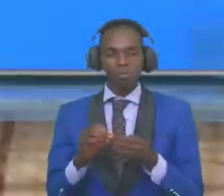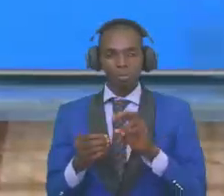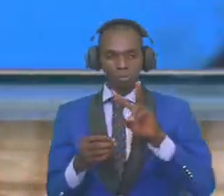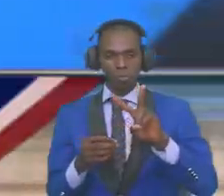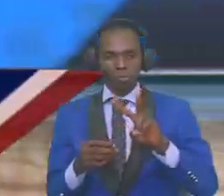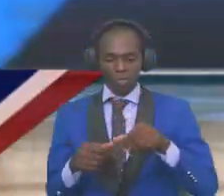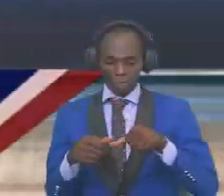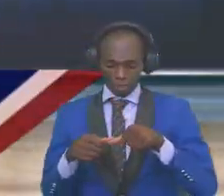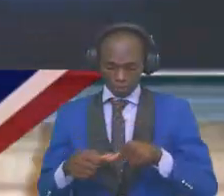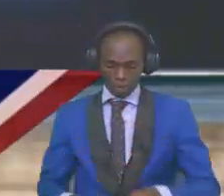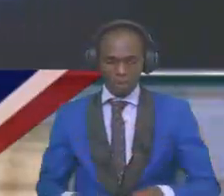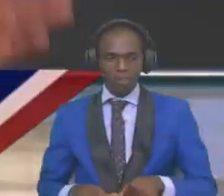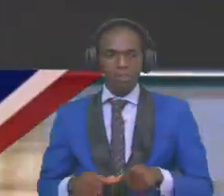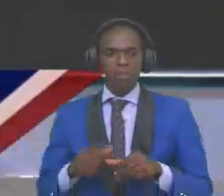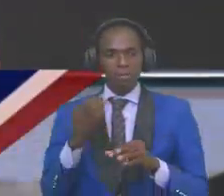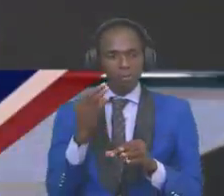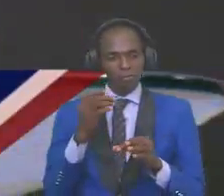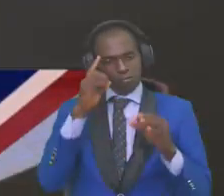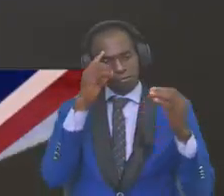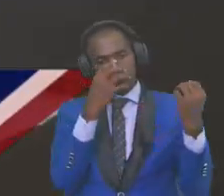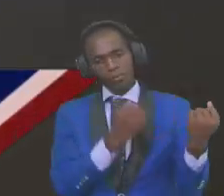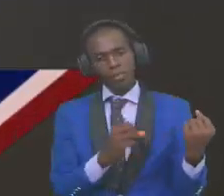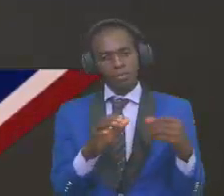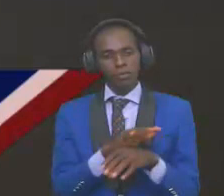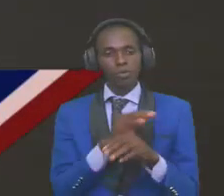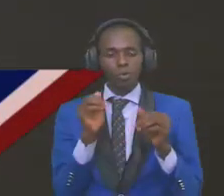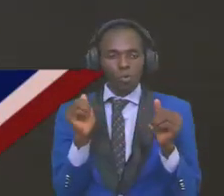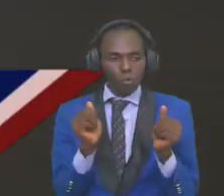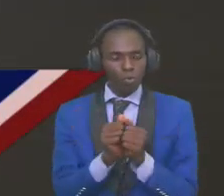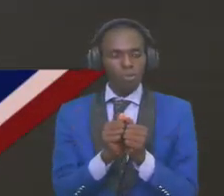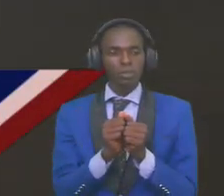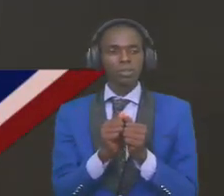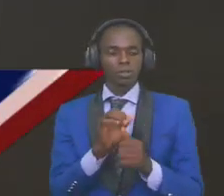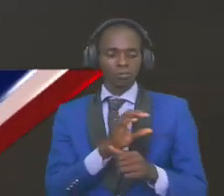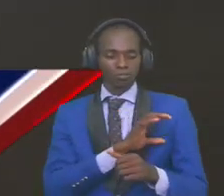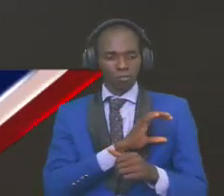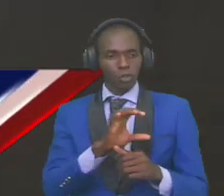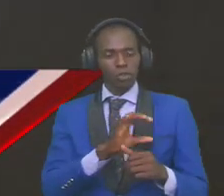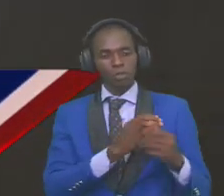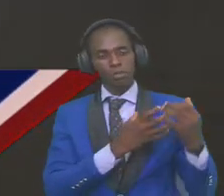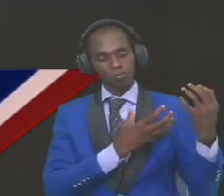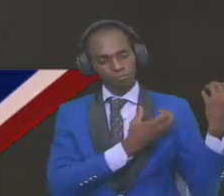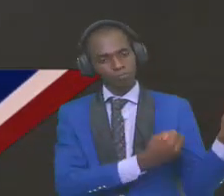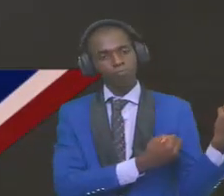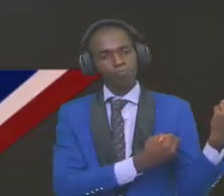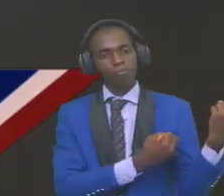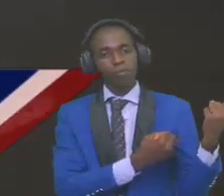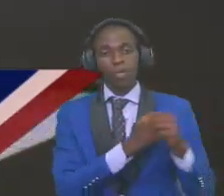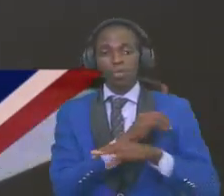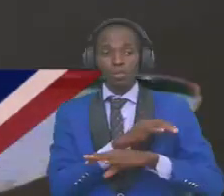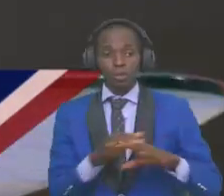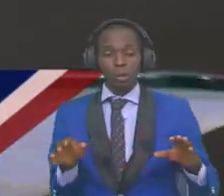stay faithful with fortitude. Stay faithful with fortitude. Don't